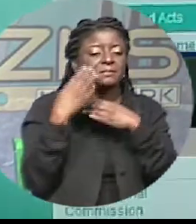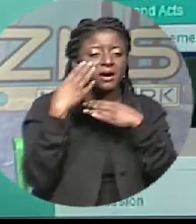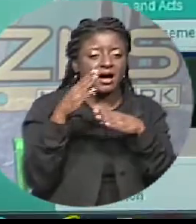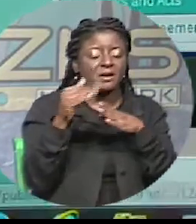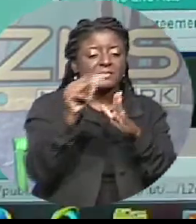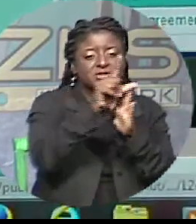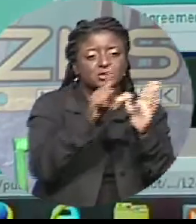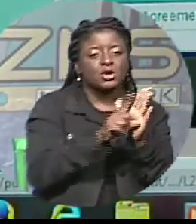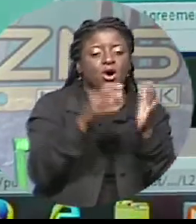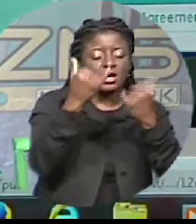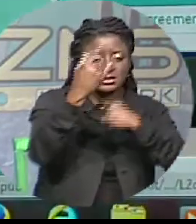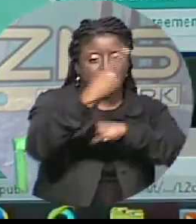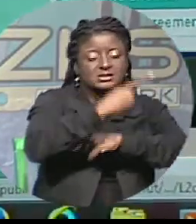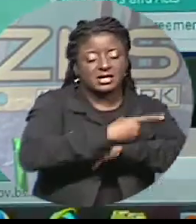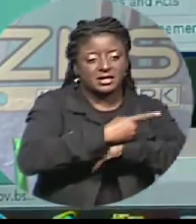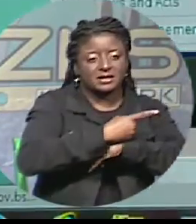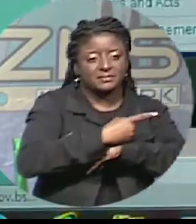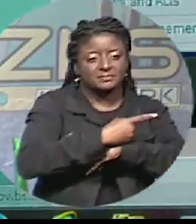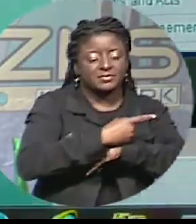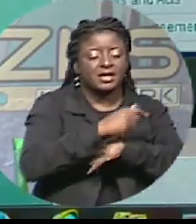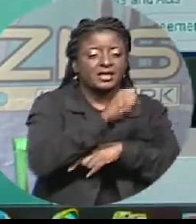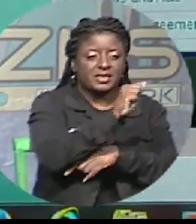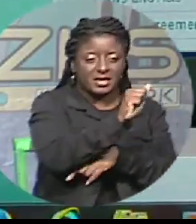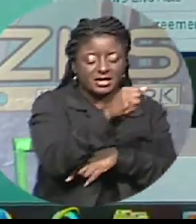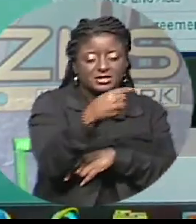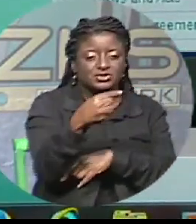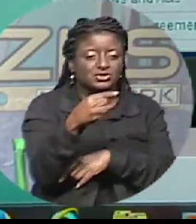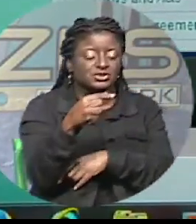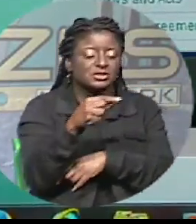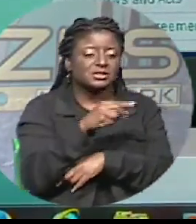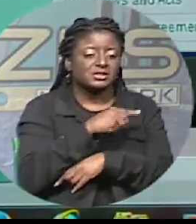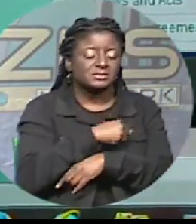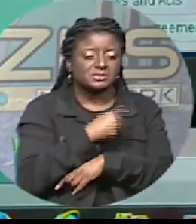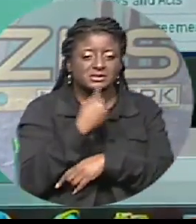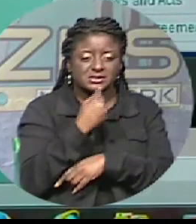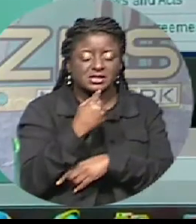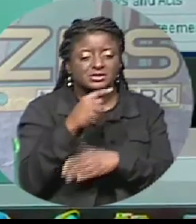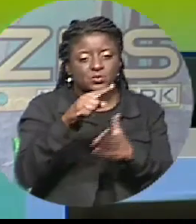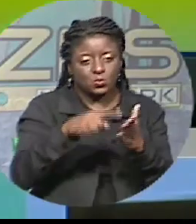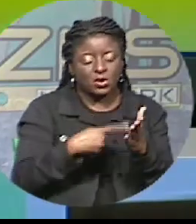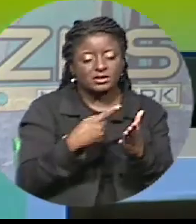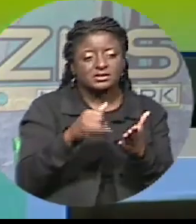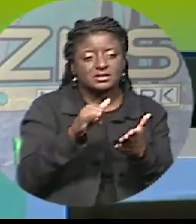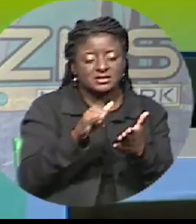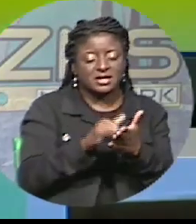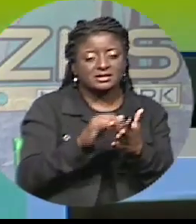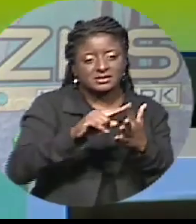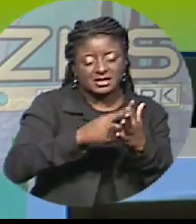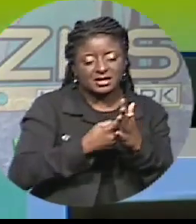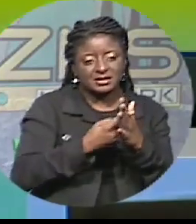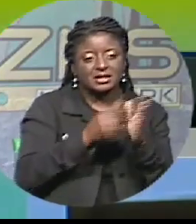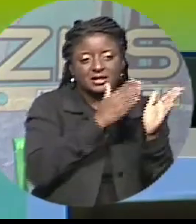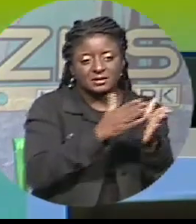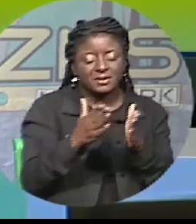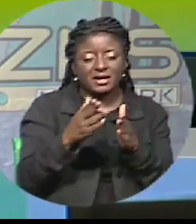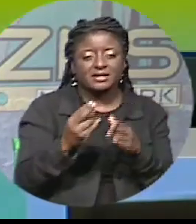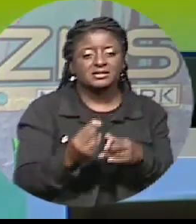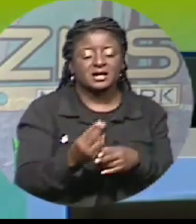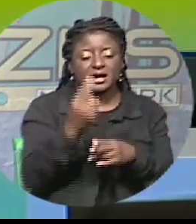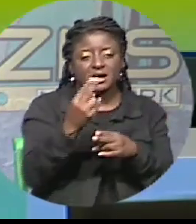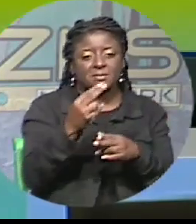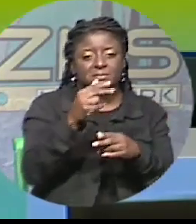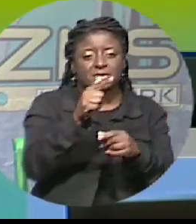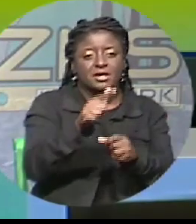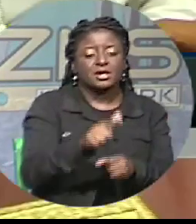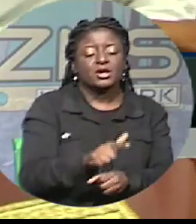Senator the Honorable Allison Maynard Gibson says once bills are enacted, the plan is to upload the new laws immediately or